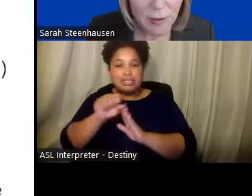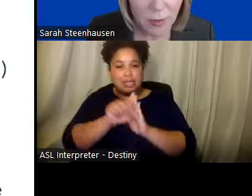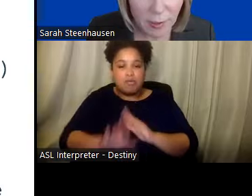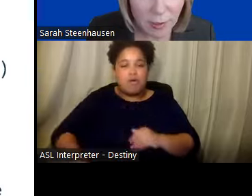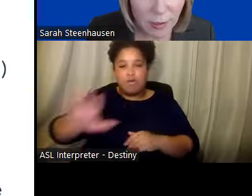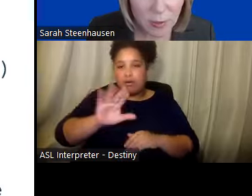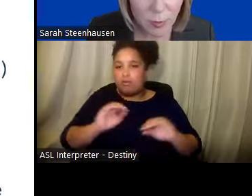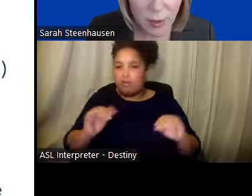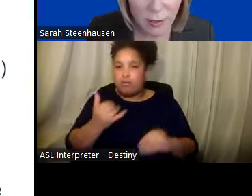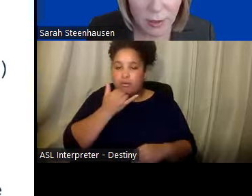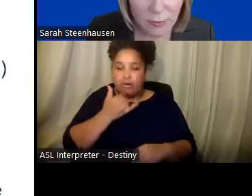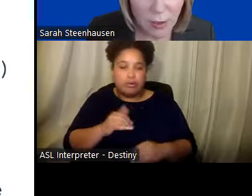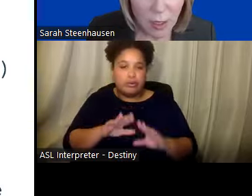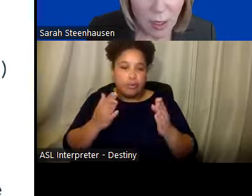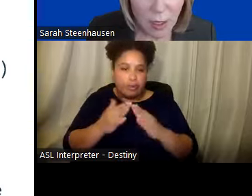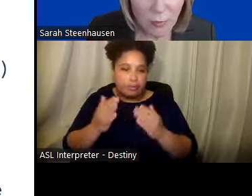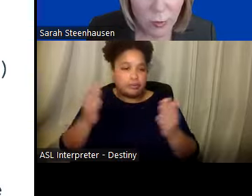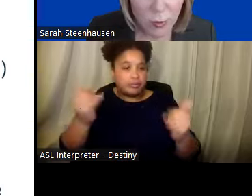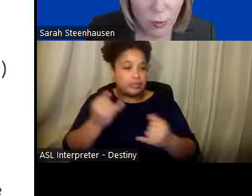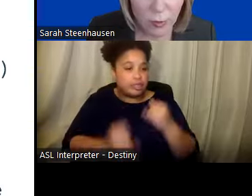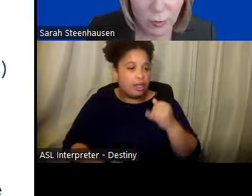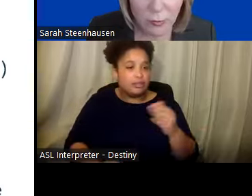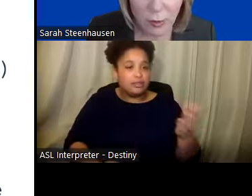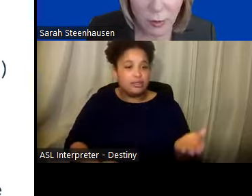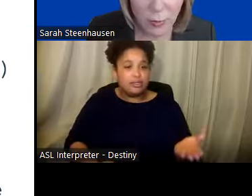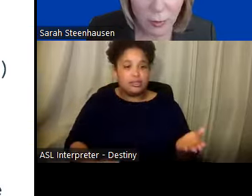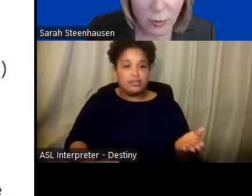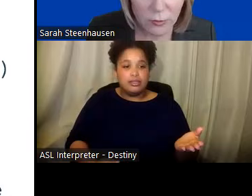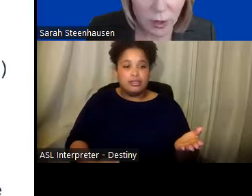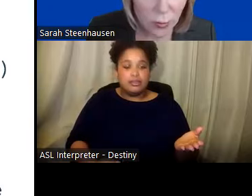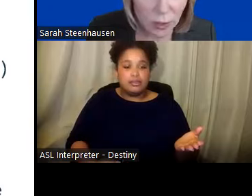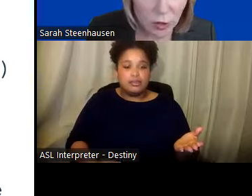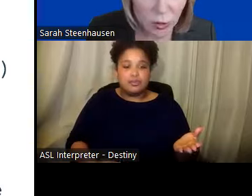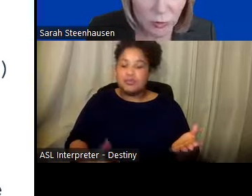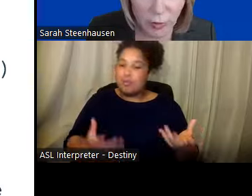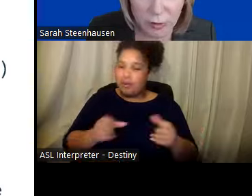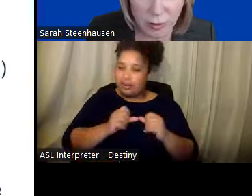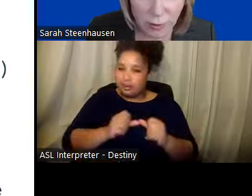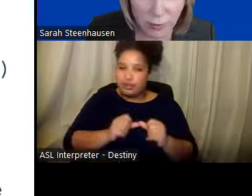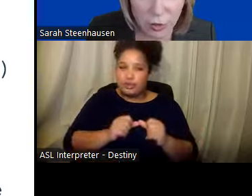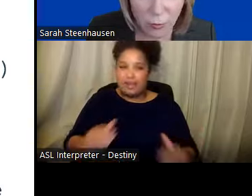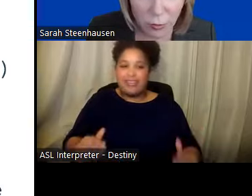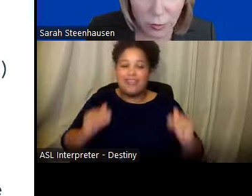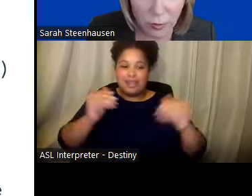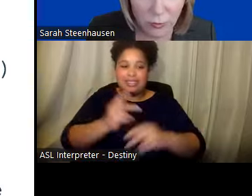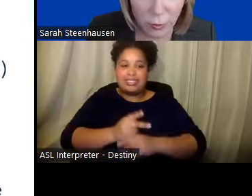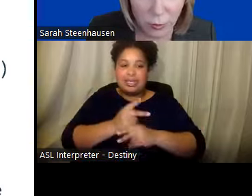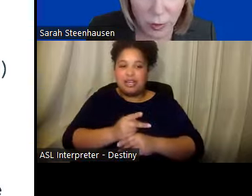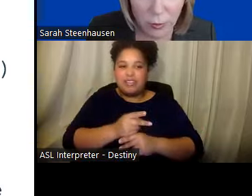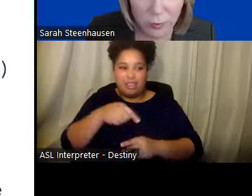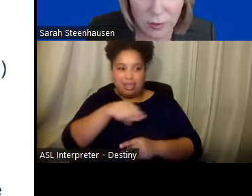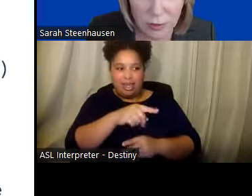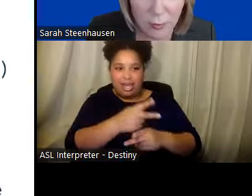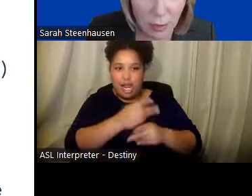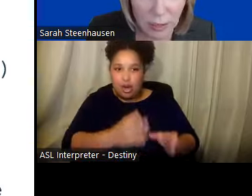And then finally, last but not least, we're really excited about continuing to advance caregiver support and supporting